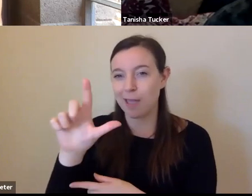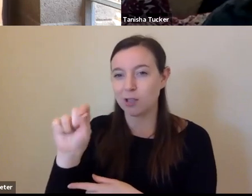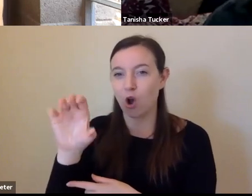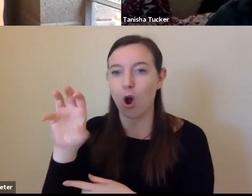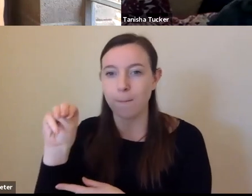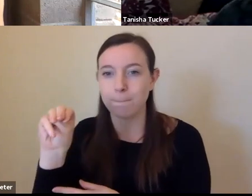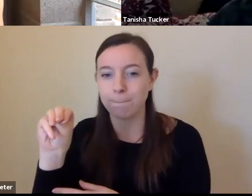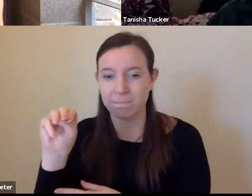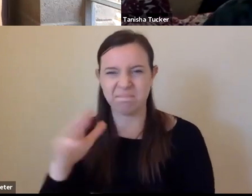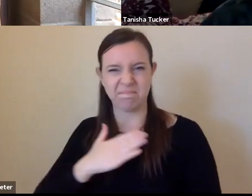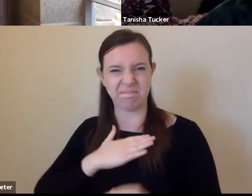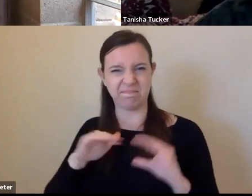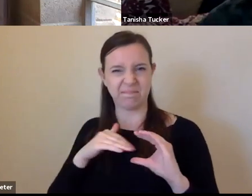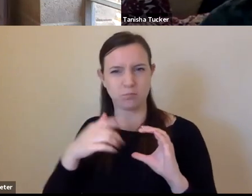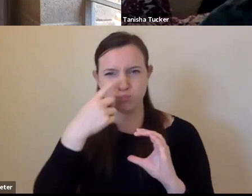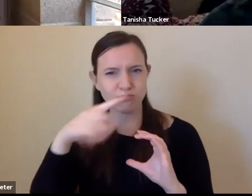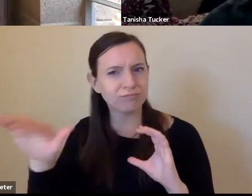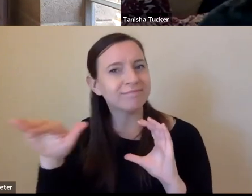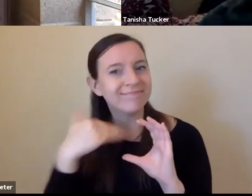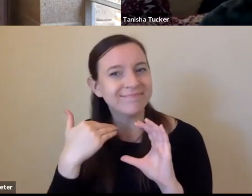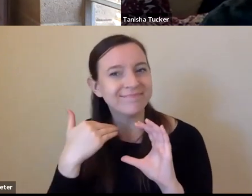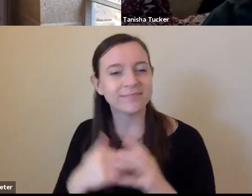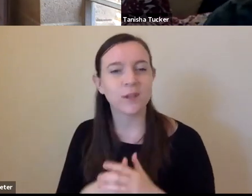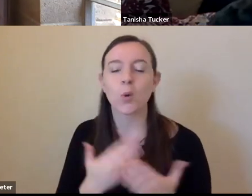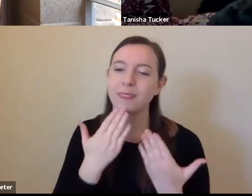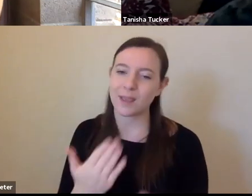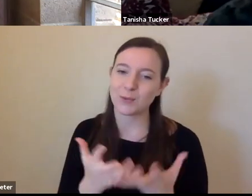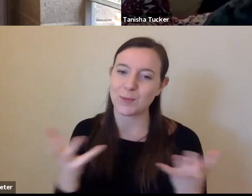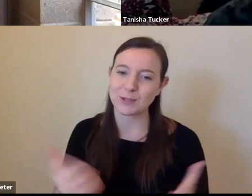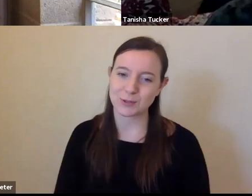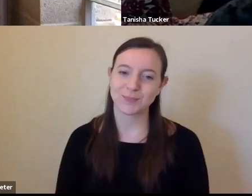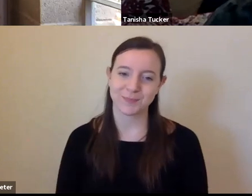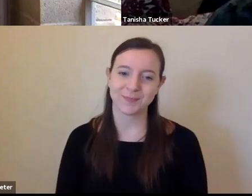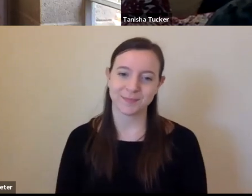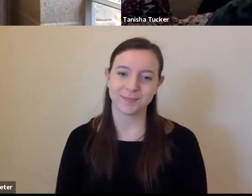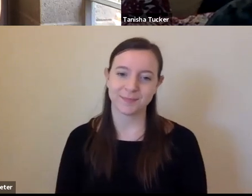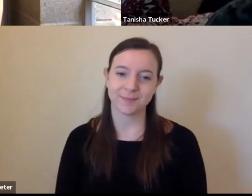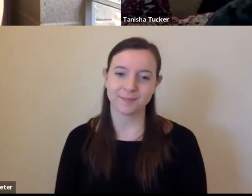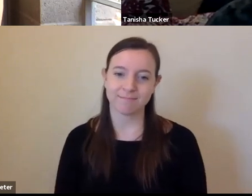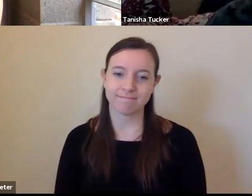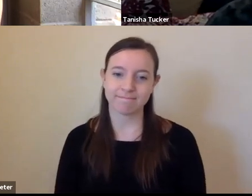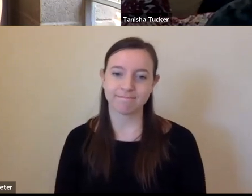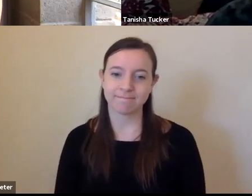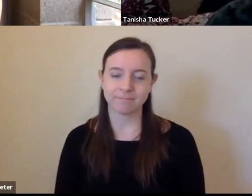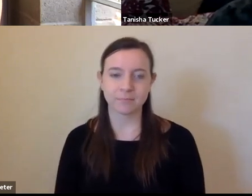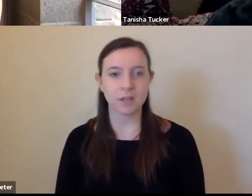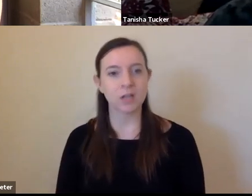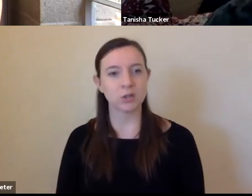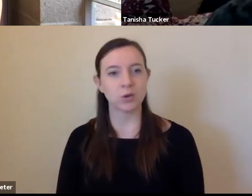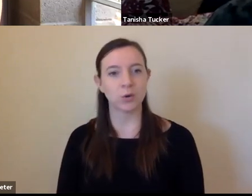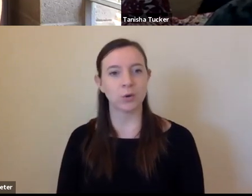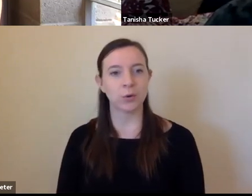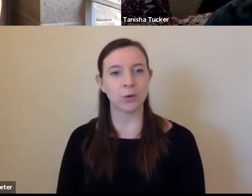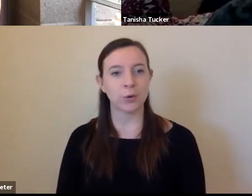@gmail.com. Great, thank you so much. So those are some places where we've also put a couple of those